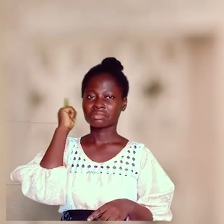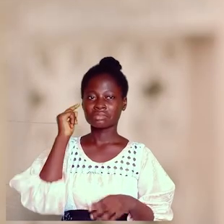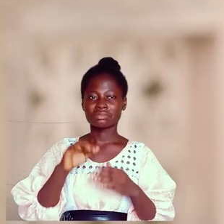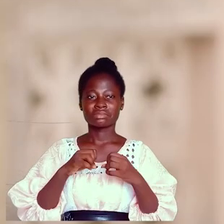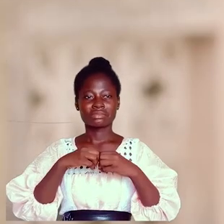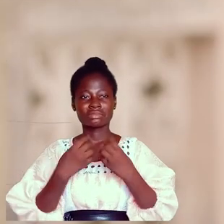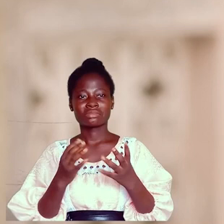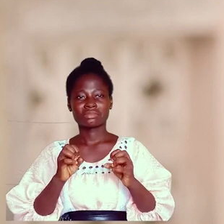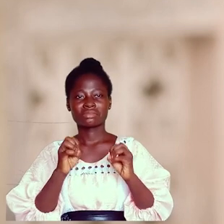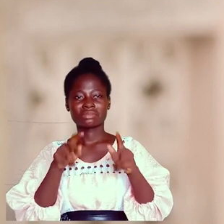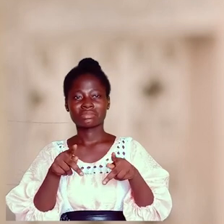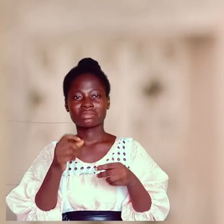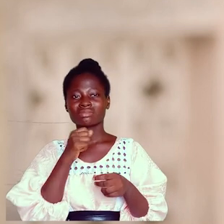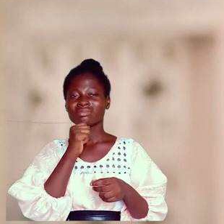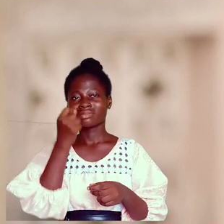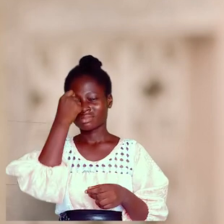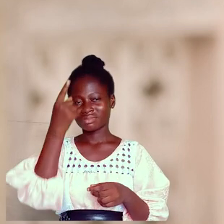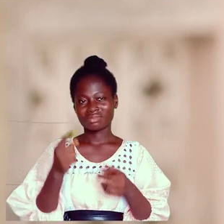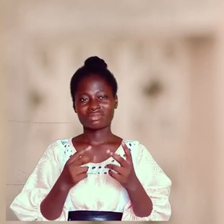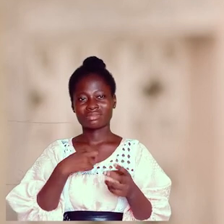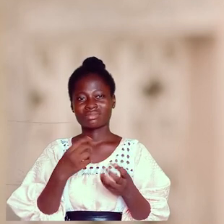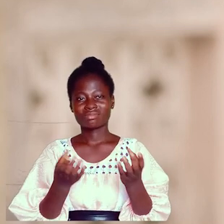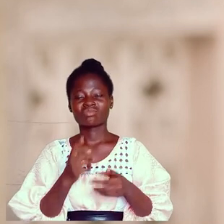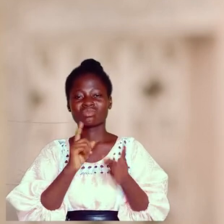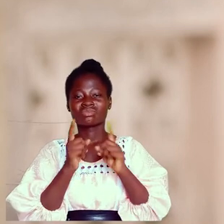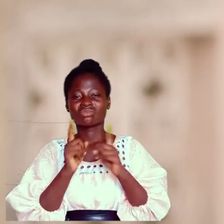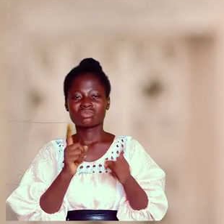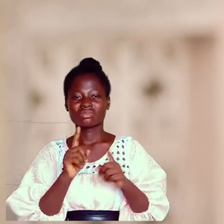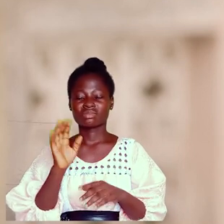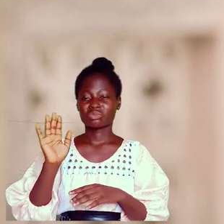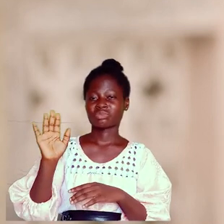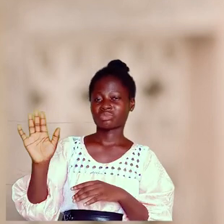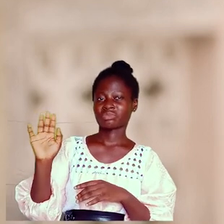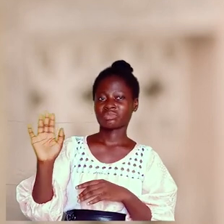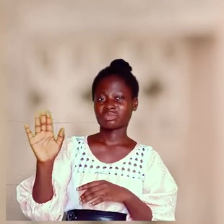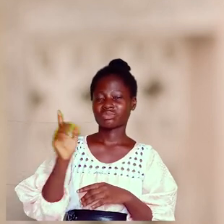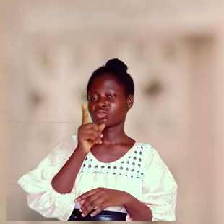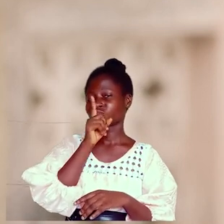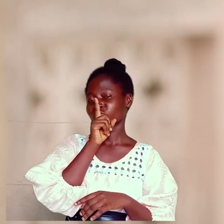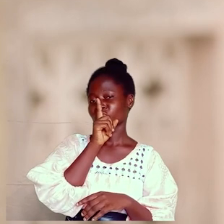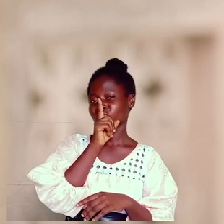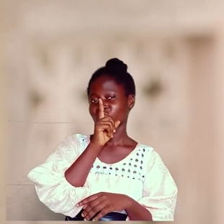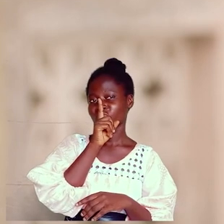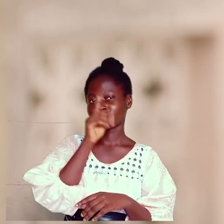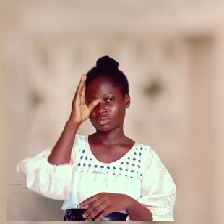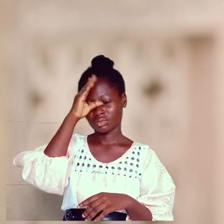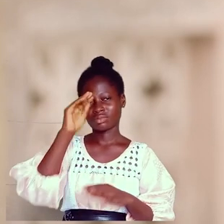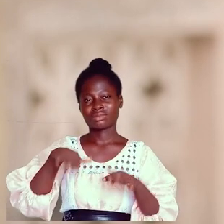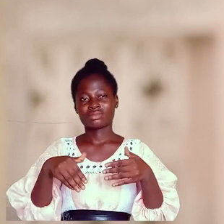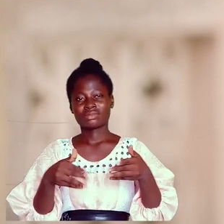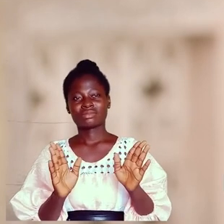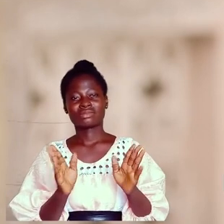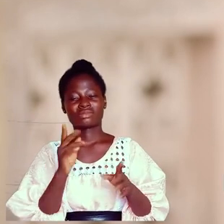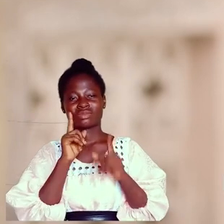I hear it, like, they give them opportunity to talk, but I don't understand the reason why, if I want to talk, They will say I should